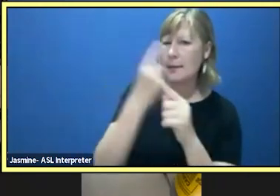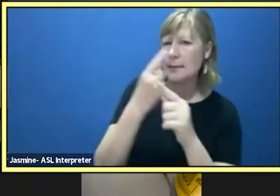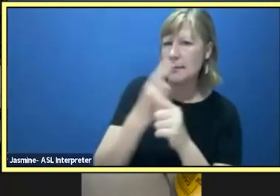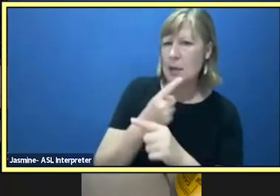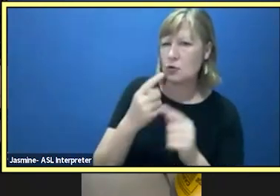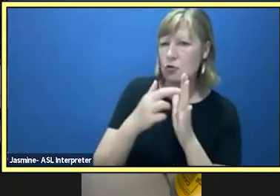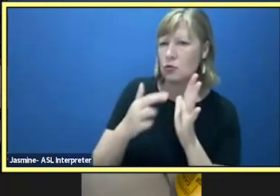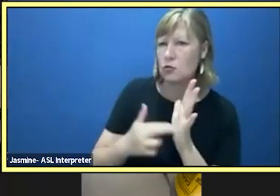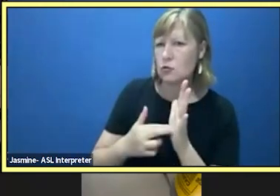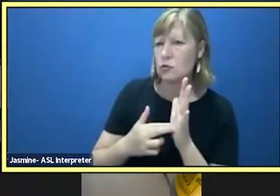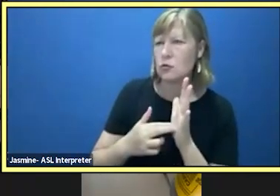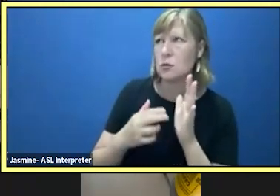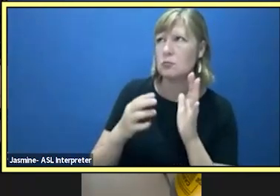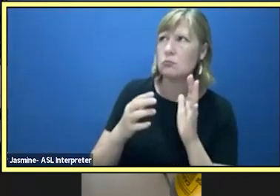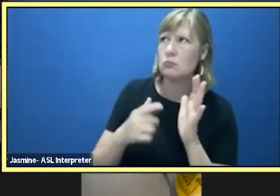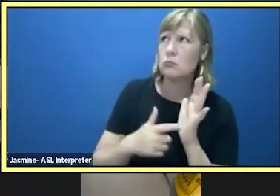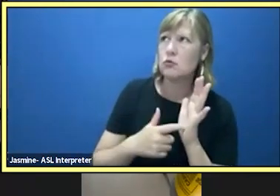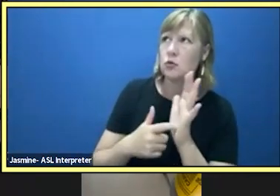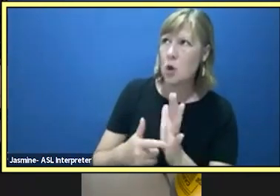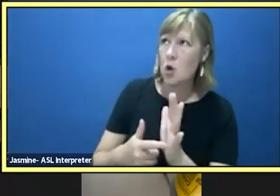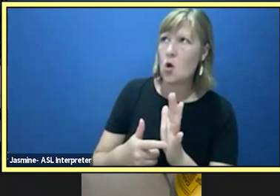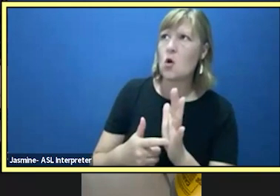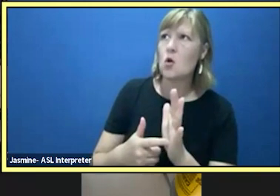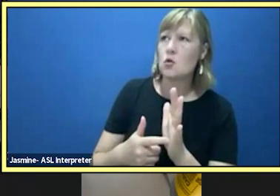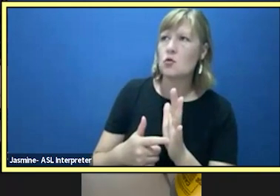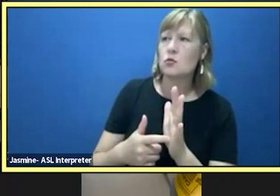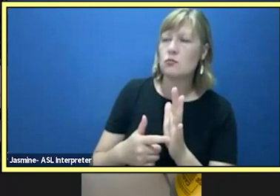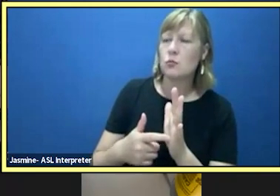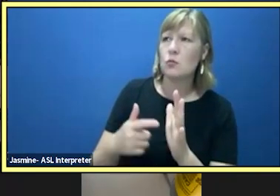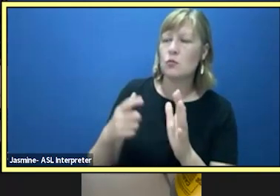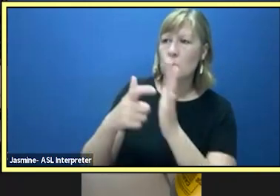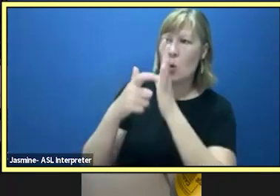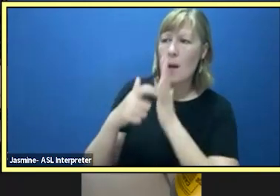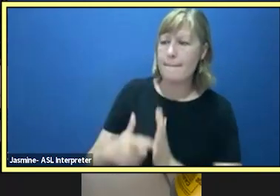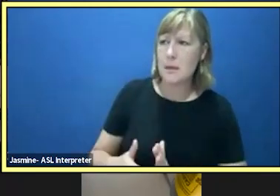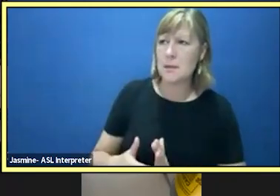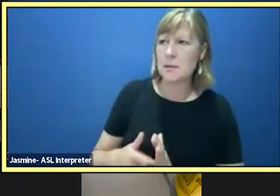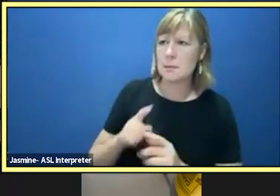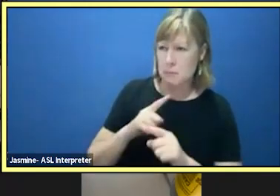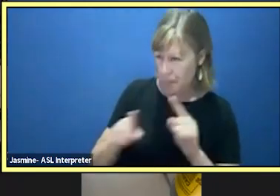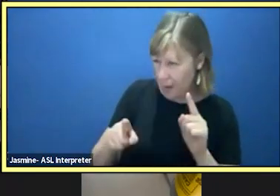and requirements. Are they available? I mean, for anybody who would be applying to